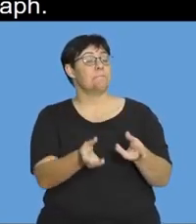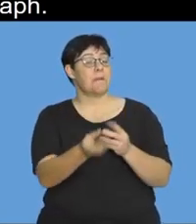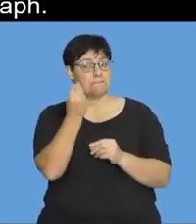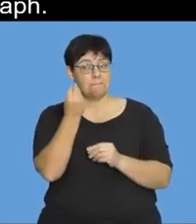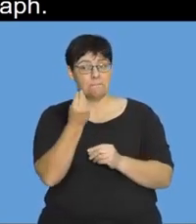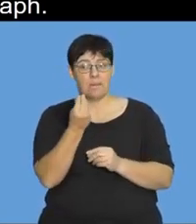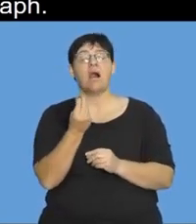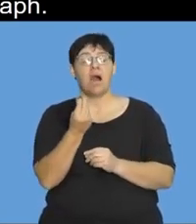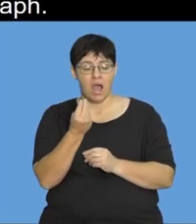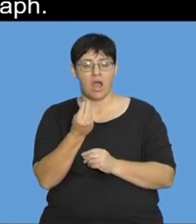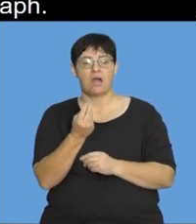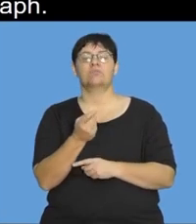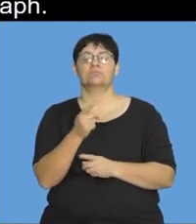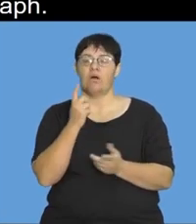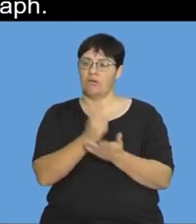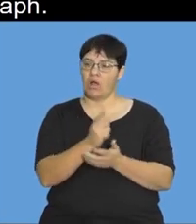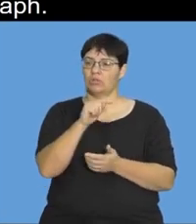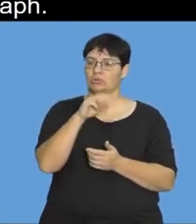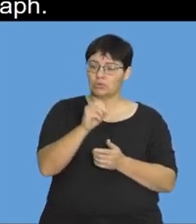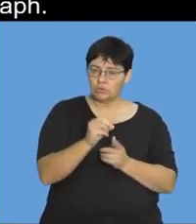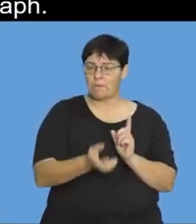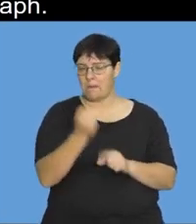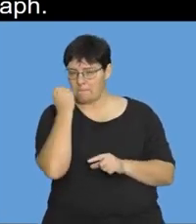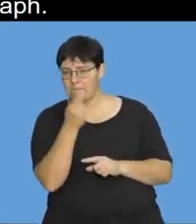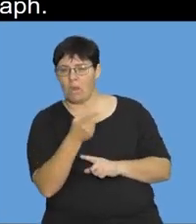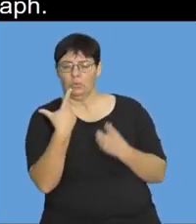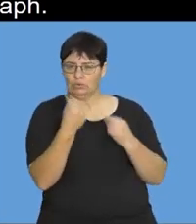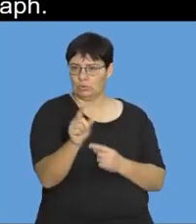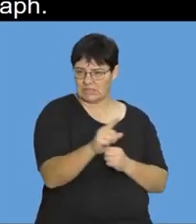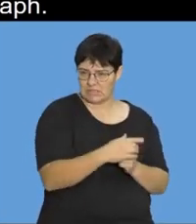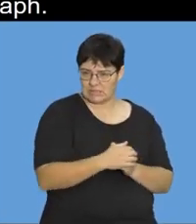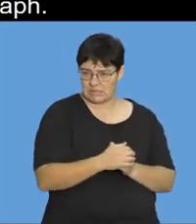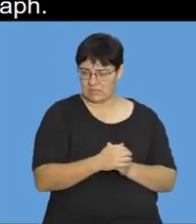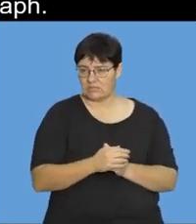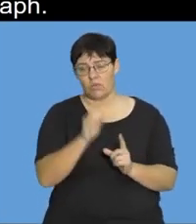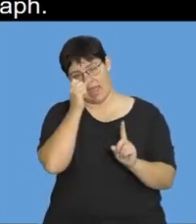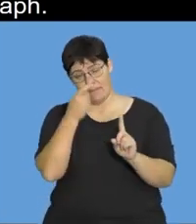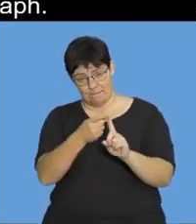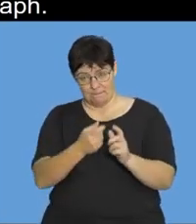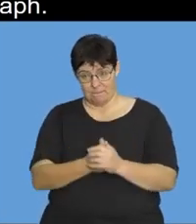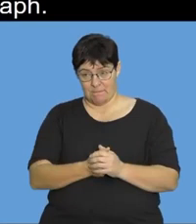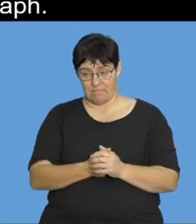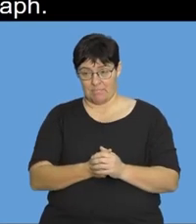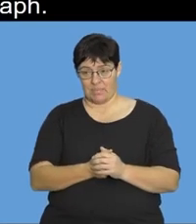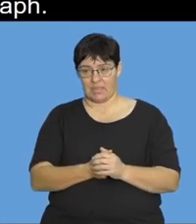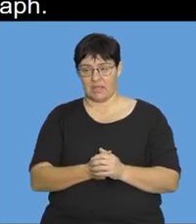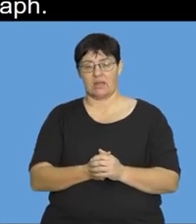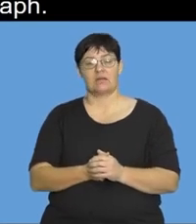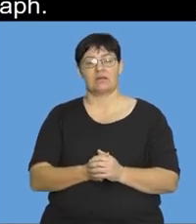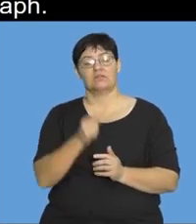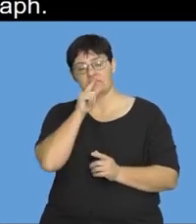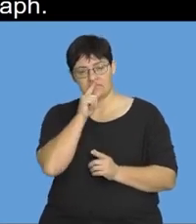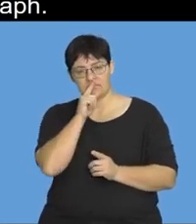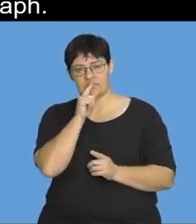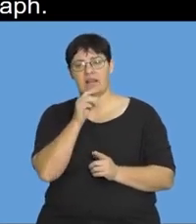means we always use it to determine what are we going to do. This is your aim. So you take it as if you were going to, all right,